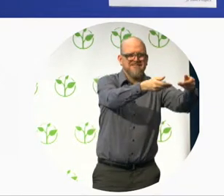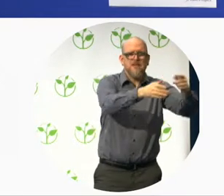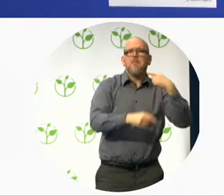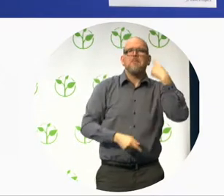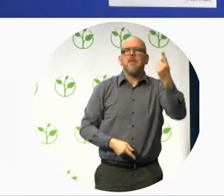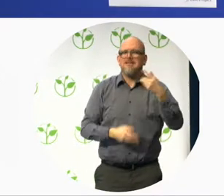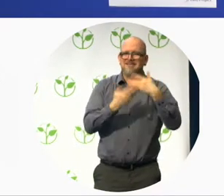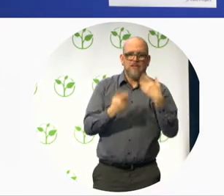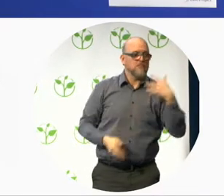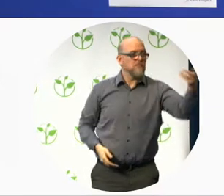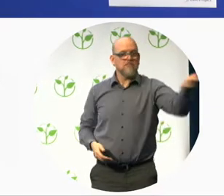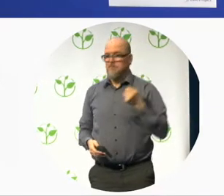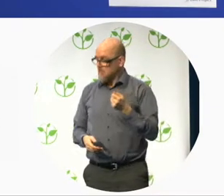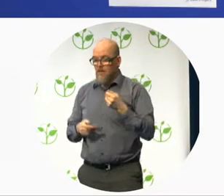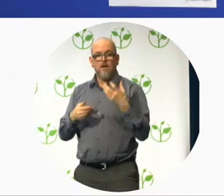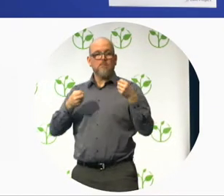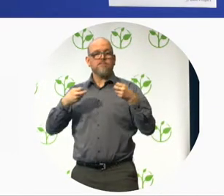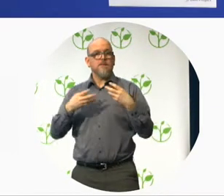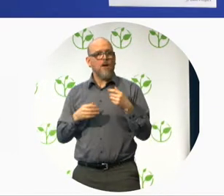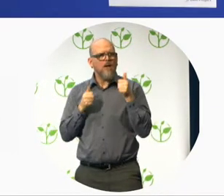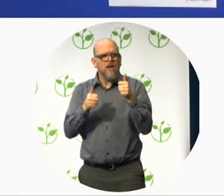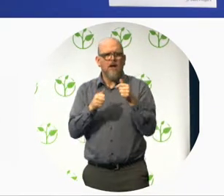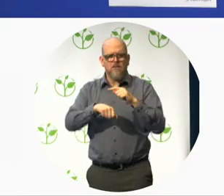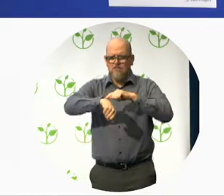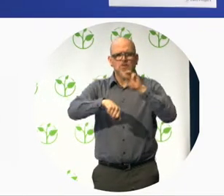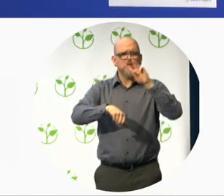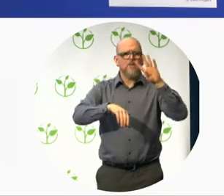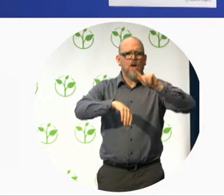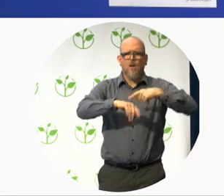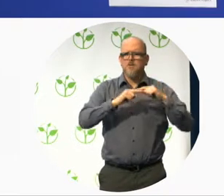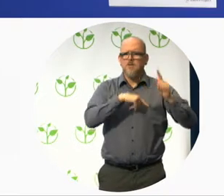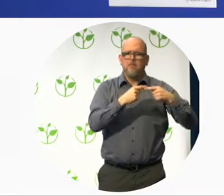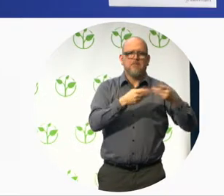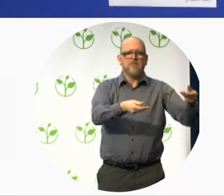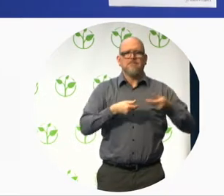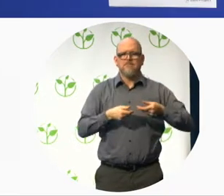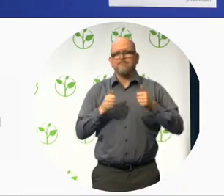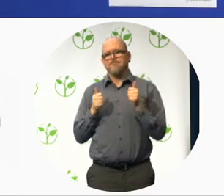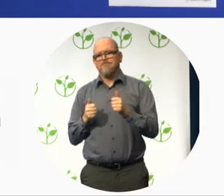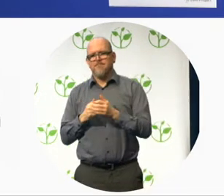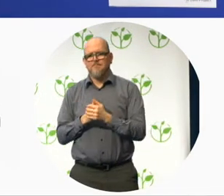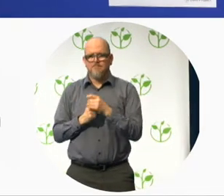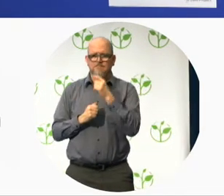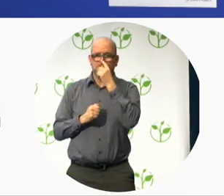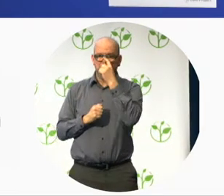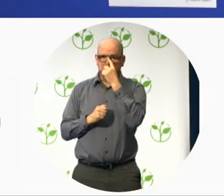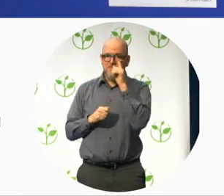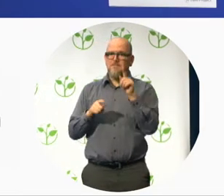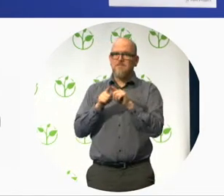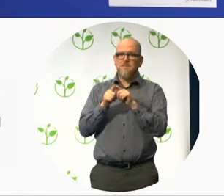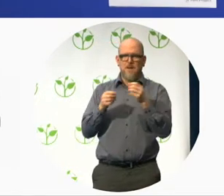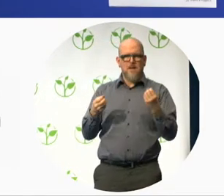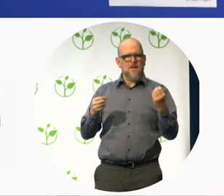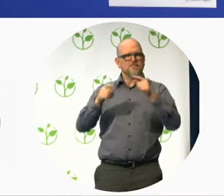I had mentioned about the feedback. There's actually a pop-up here, or a screen, an image, that